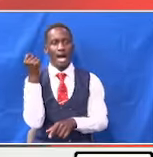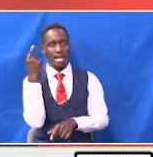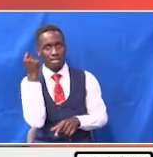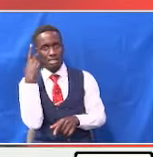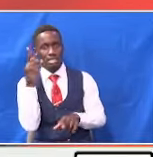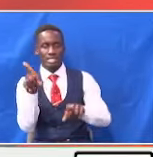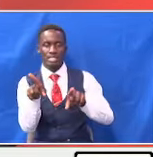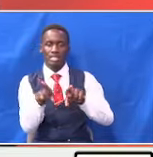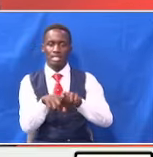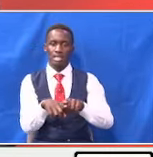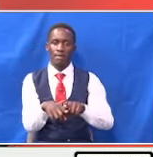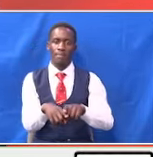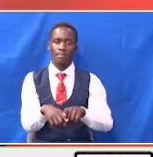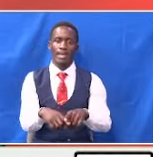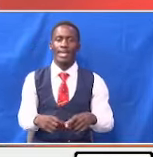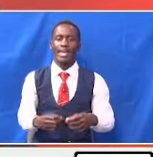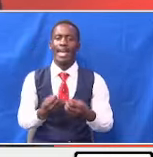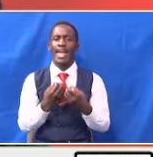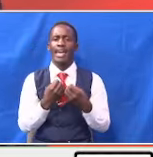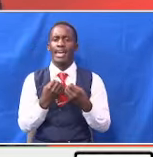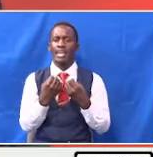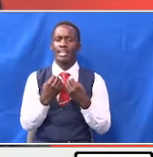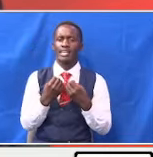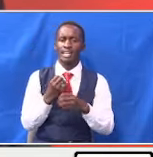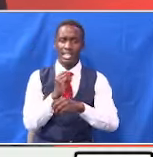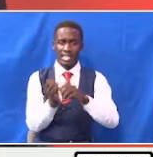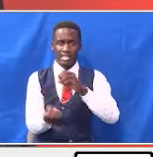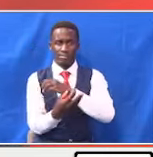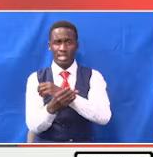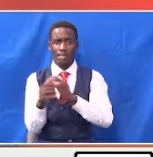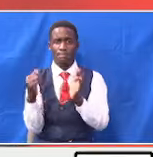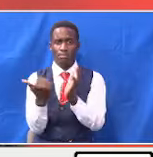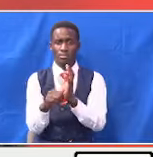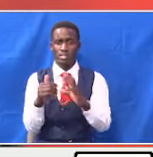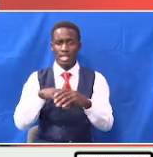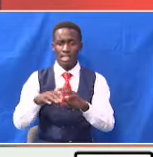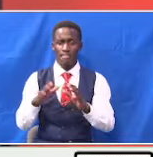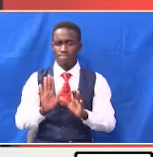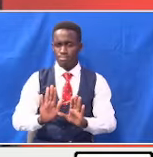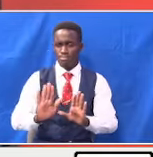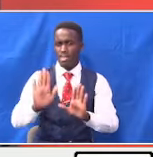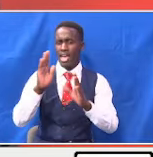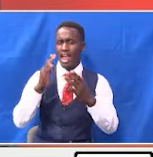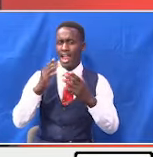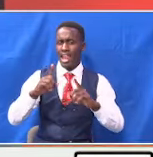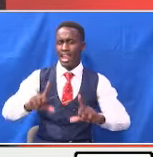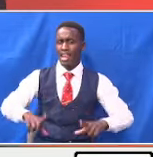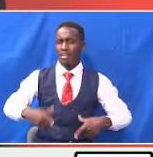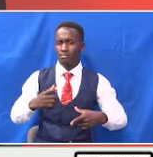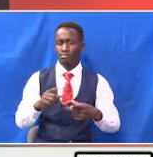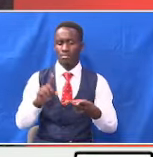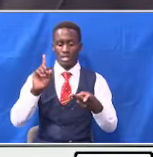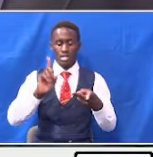they can articulate issues regarding their life and about citizens. Number two,